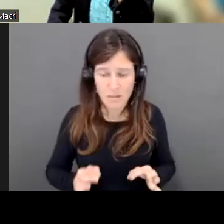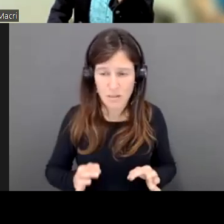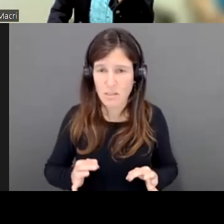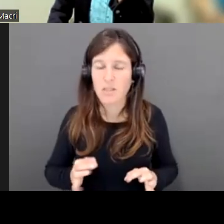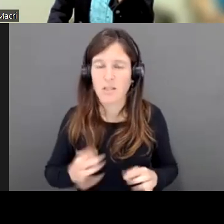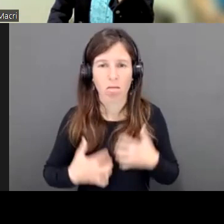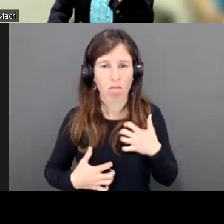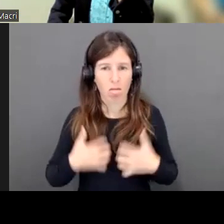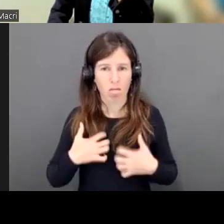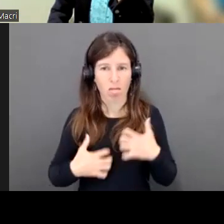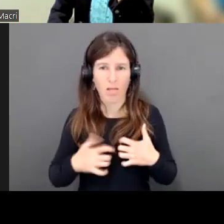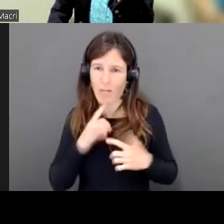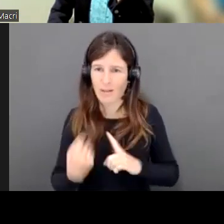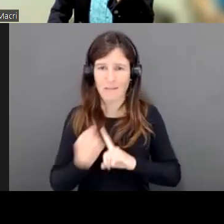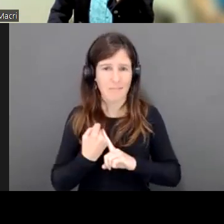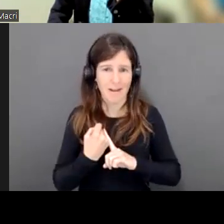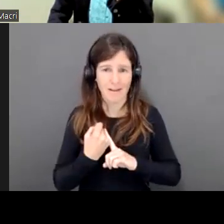And we want to consider that too.